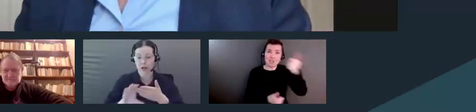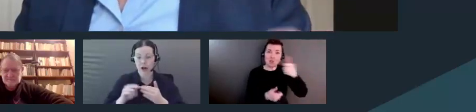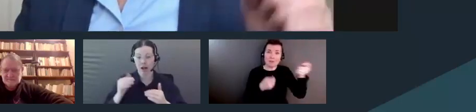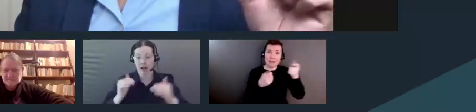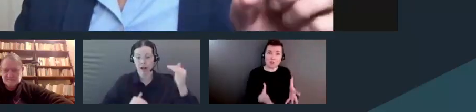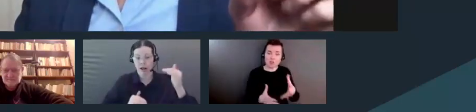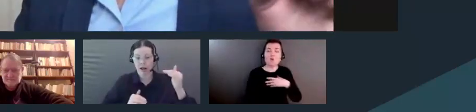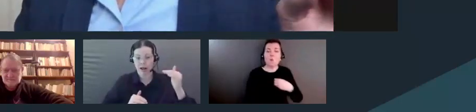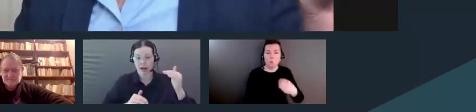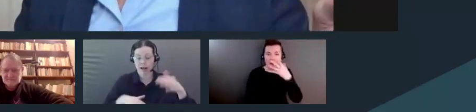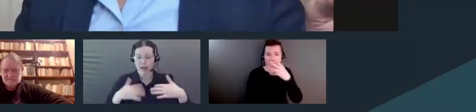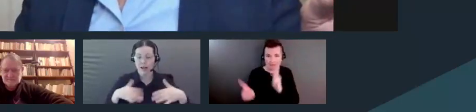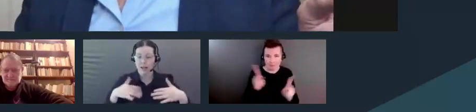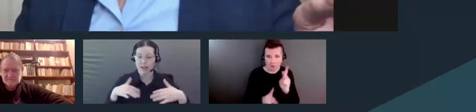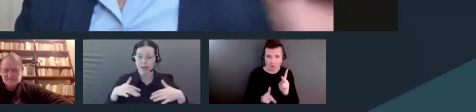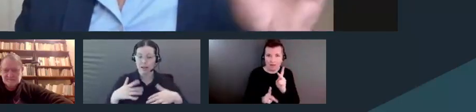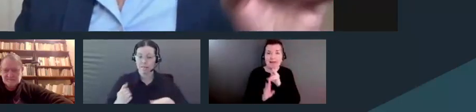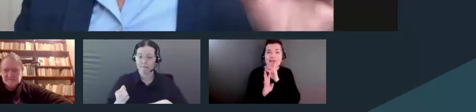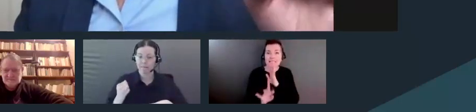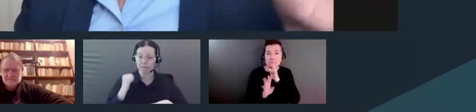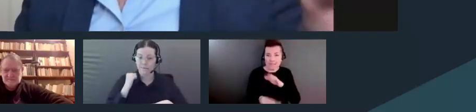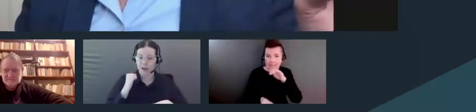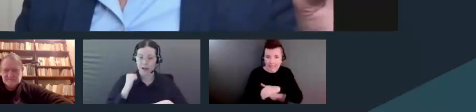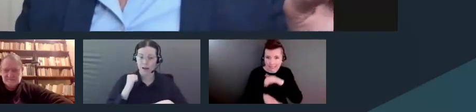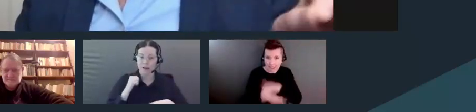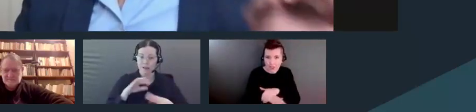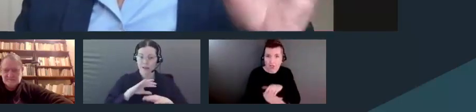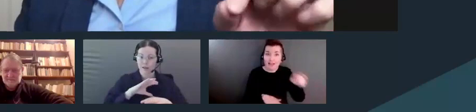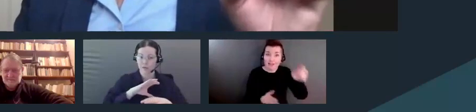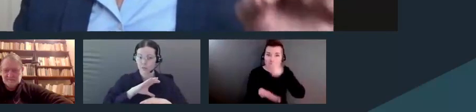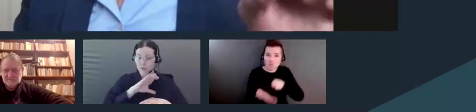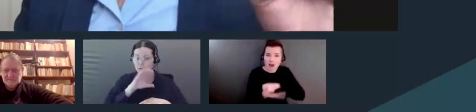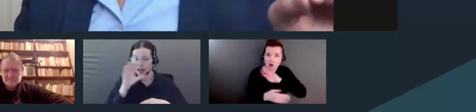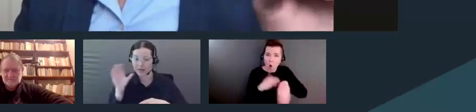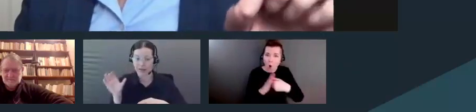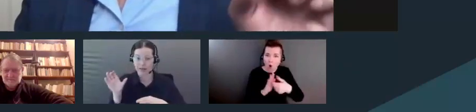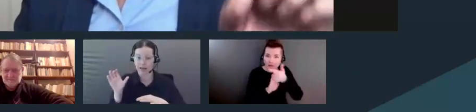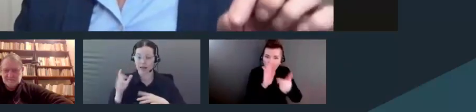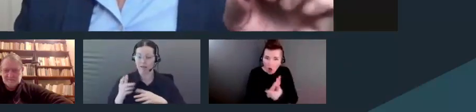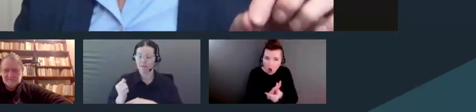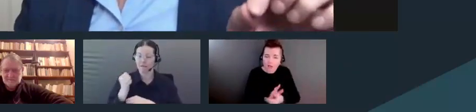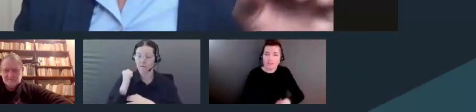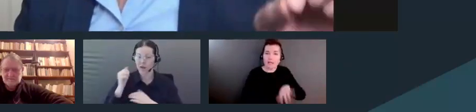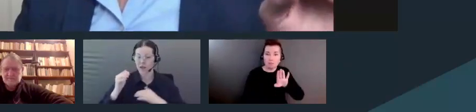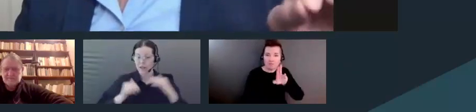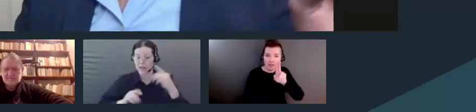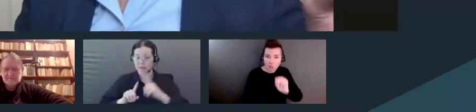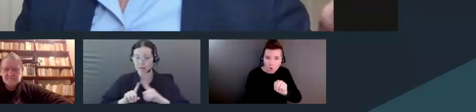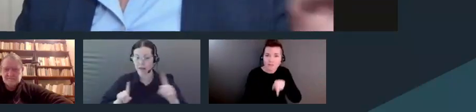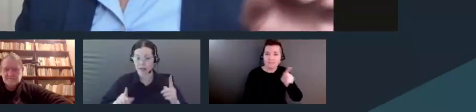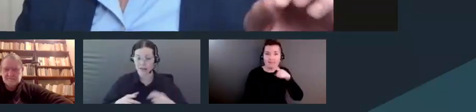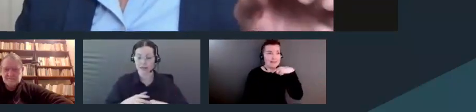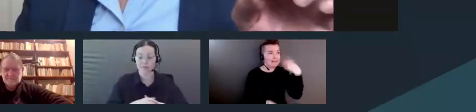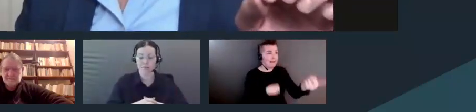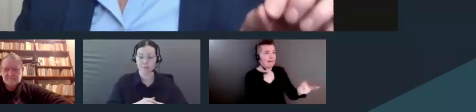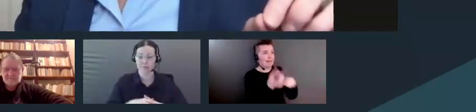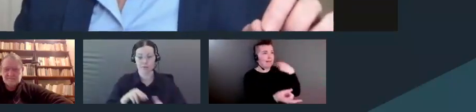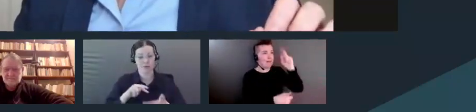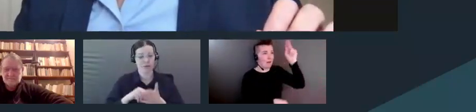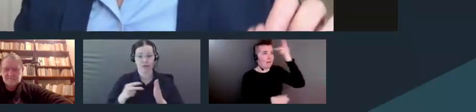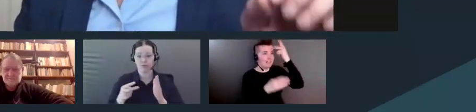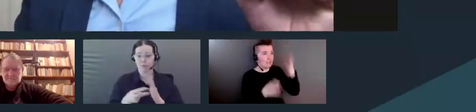English. They write the briefing notes, they write the laws, and they then tell Inuit politicians what they can and cannot